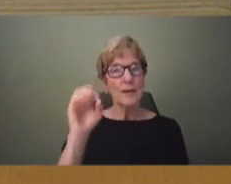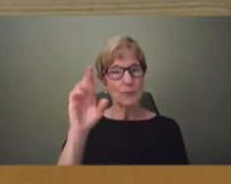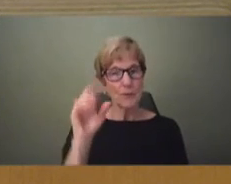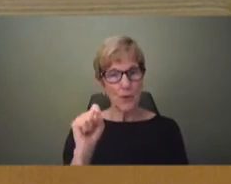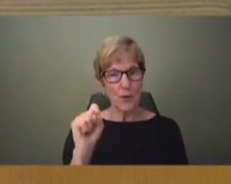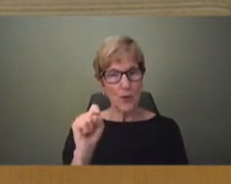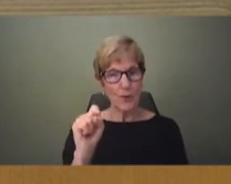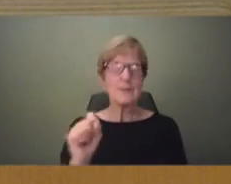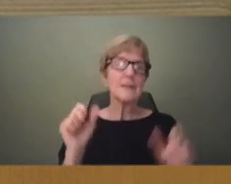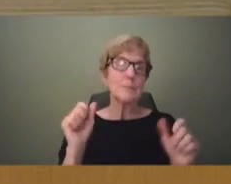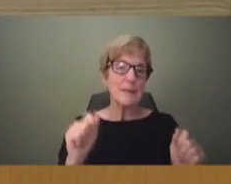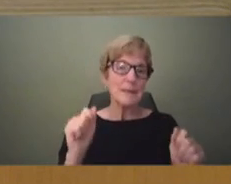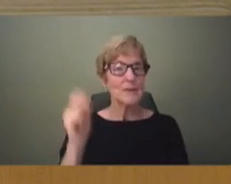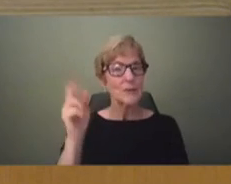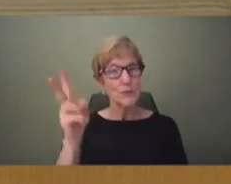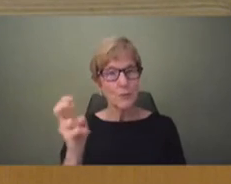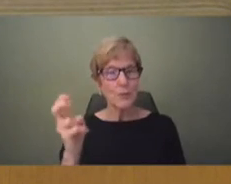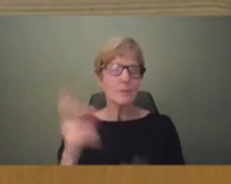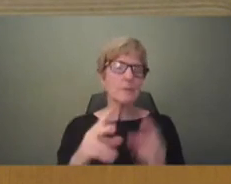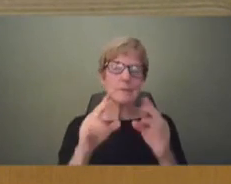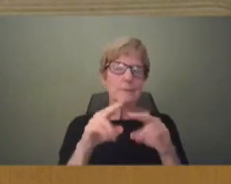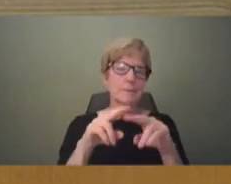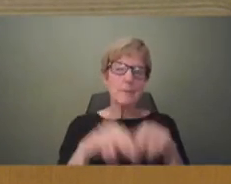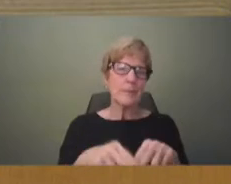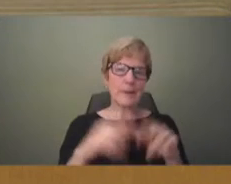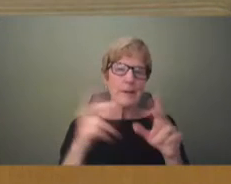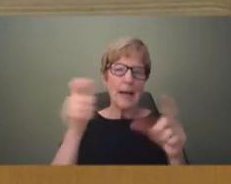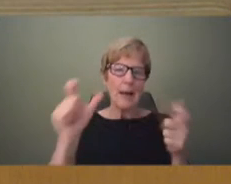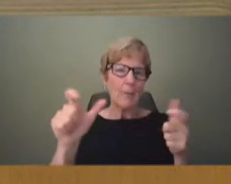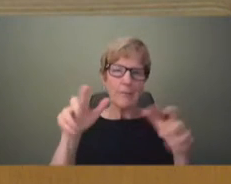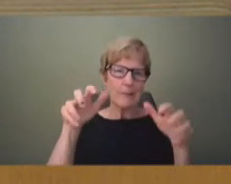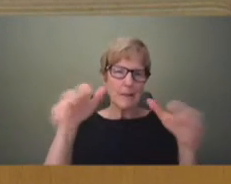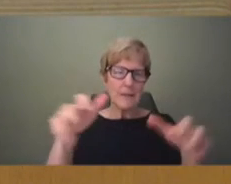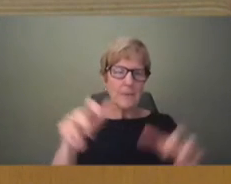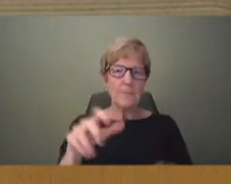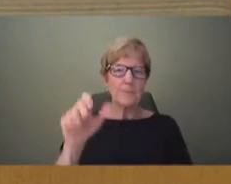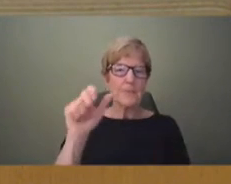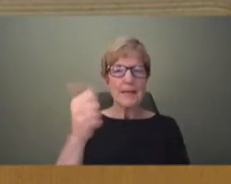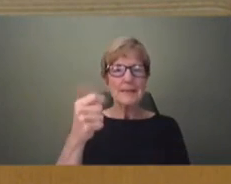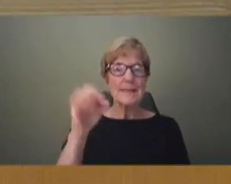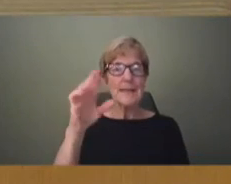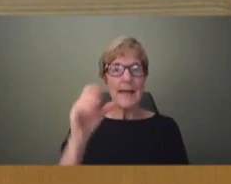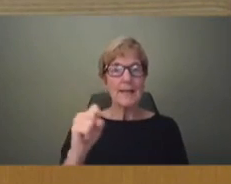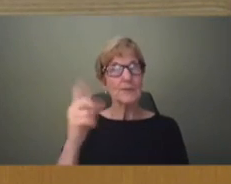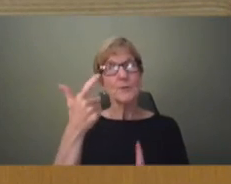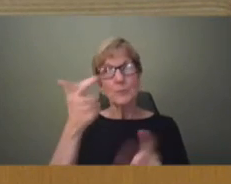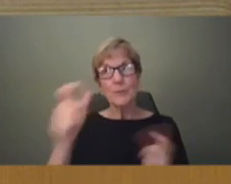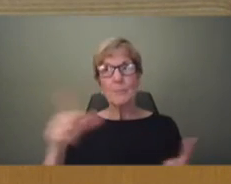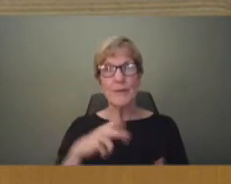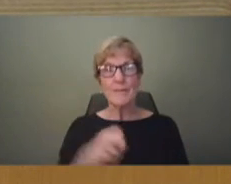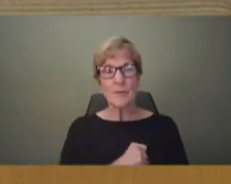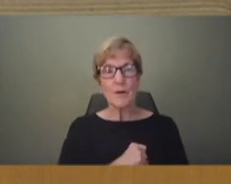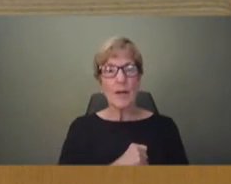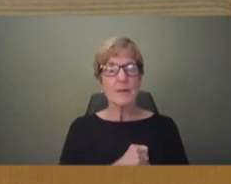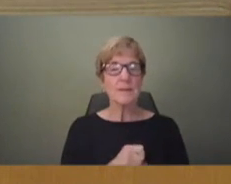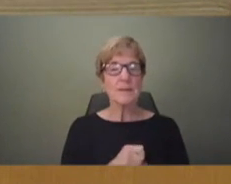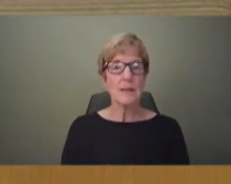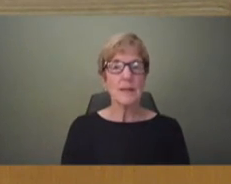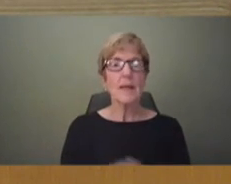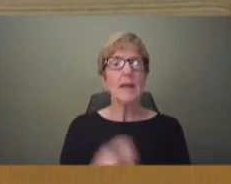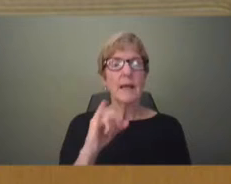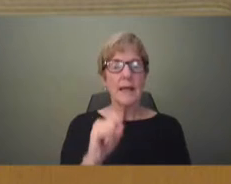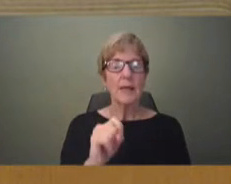potentially 200 or depending on how big this thing is going to be at 10 acres is pretty big for our street um it would